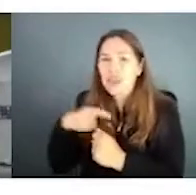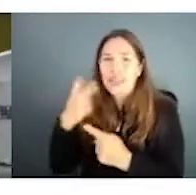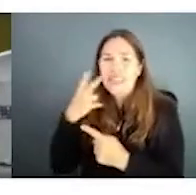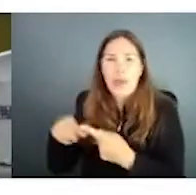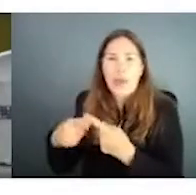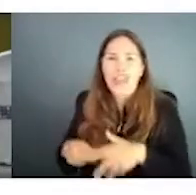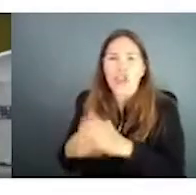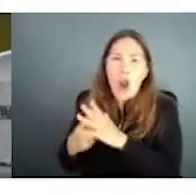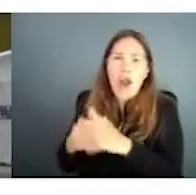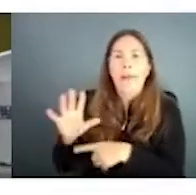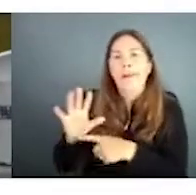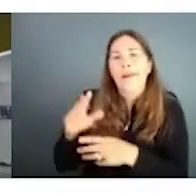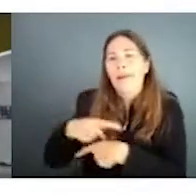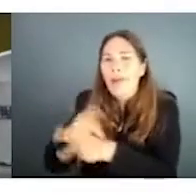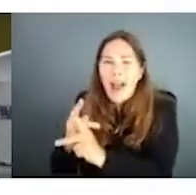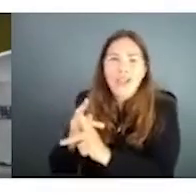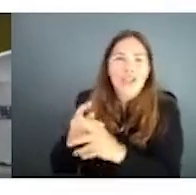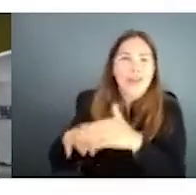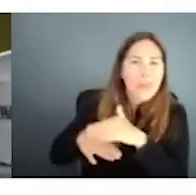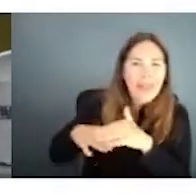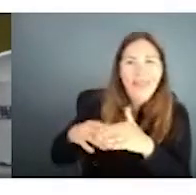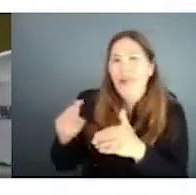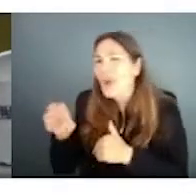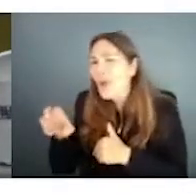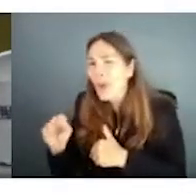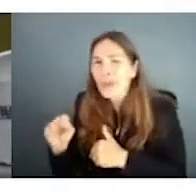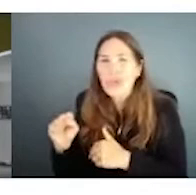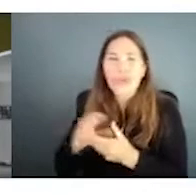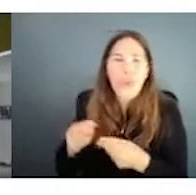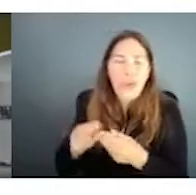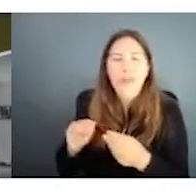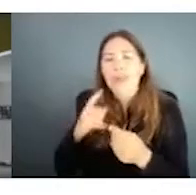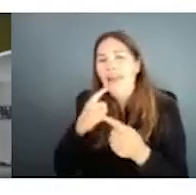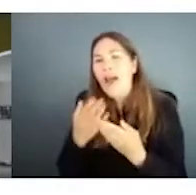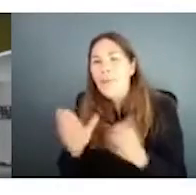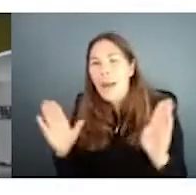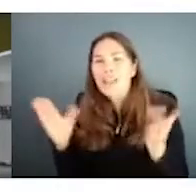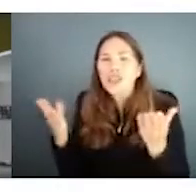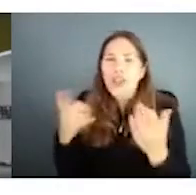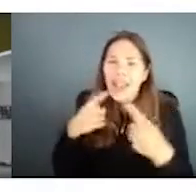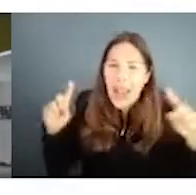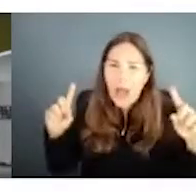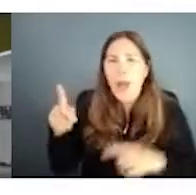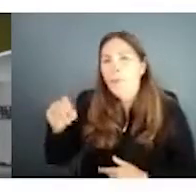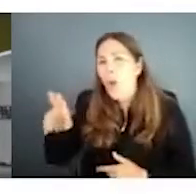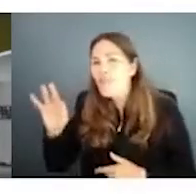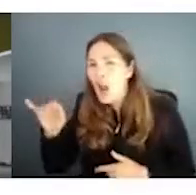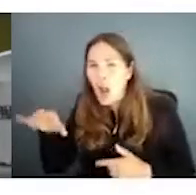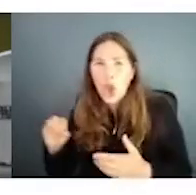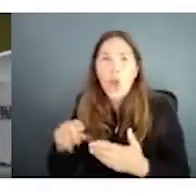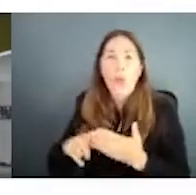Video production basics, action events, news stories, public service announcements, portfolios, commercials, and